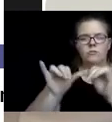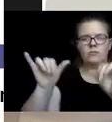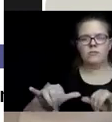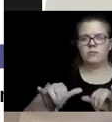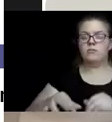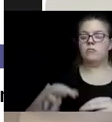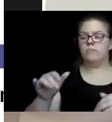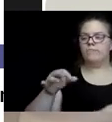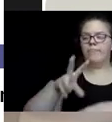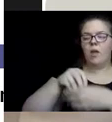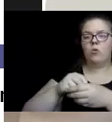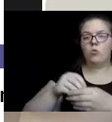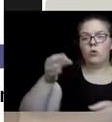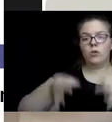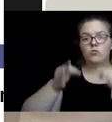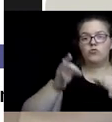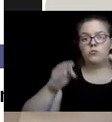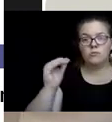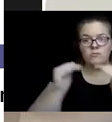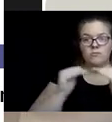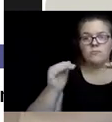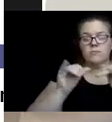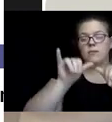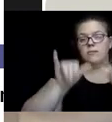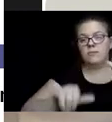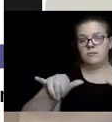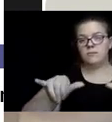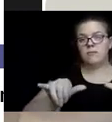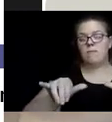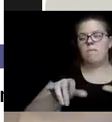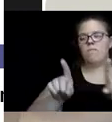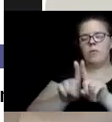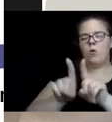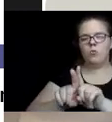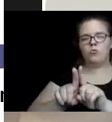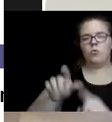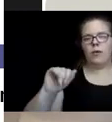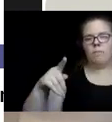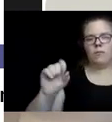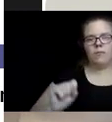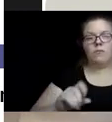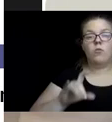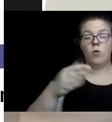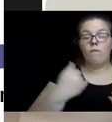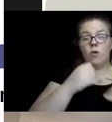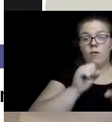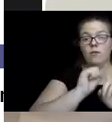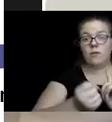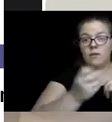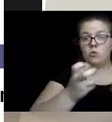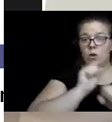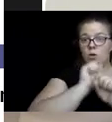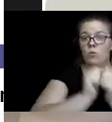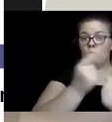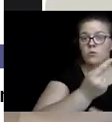protective. So if you have a case and you'd like to work with somebody, we will manage and go on